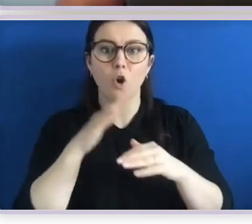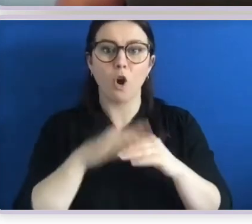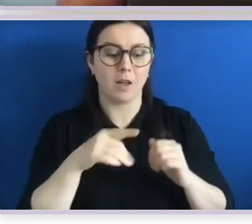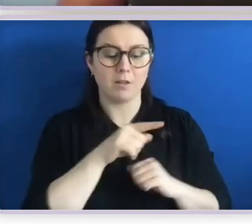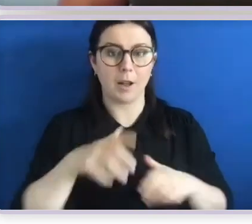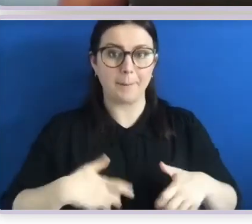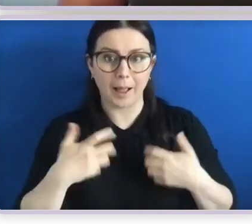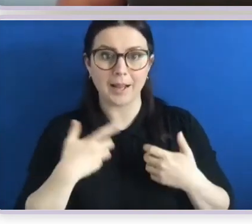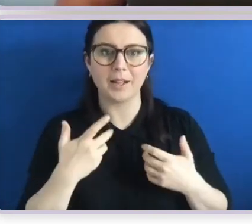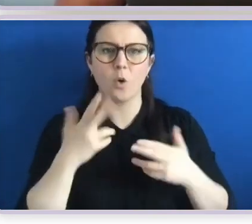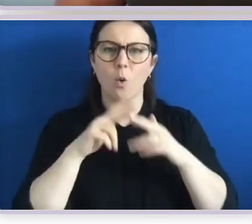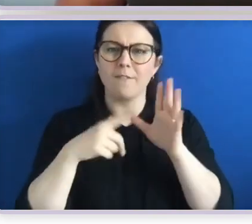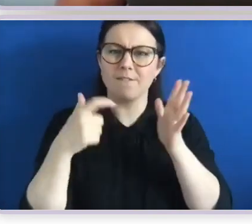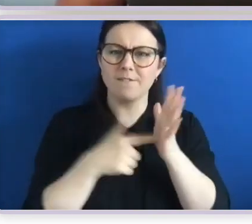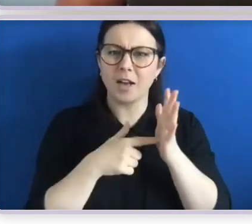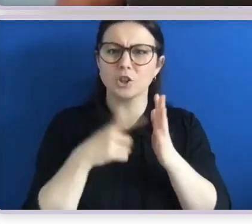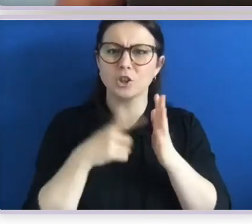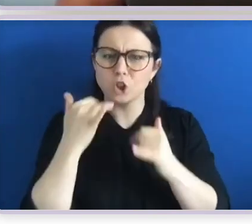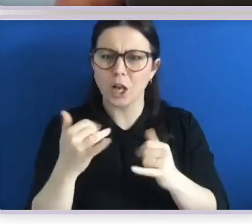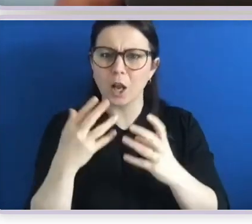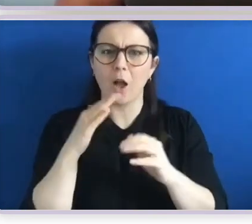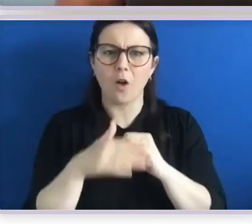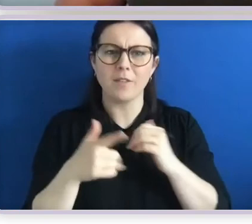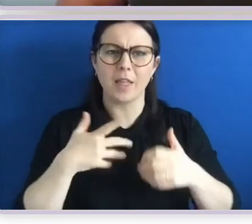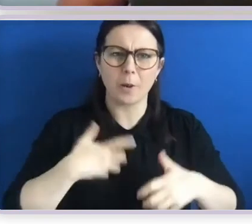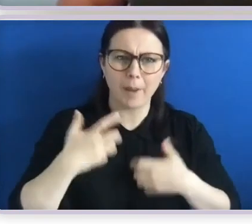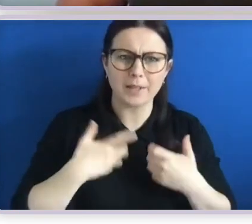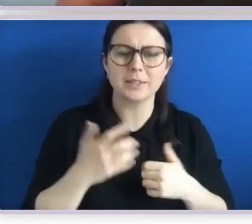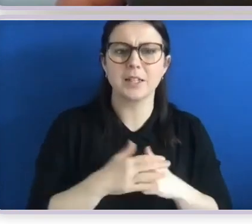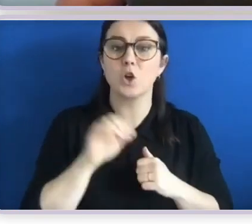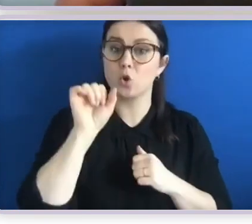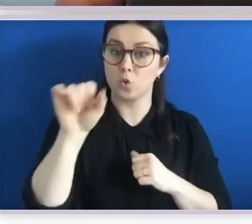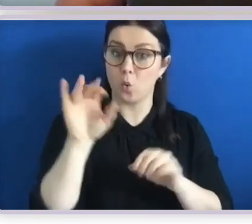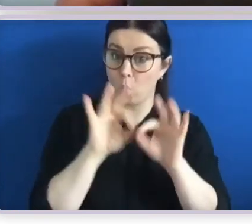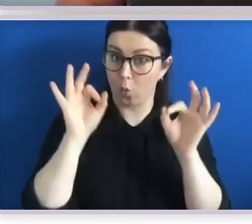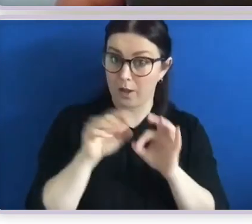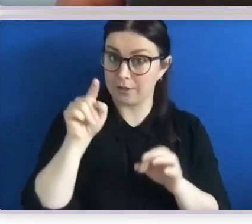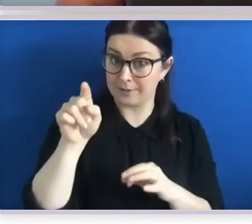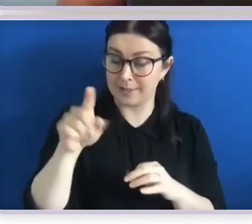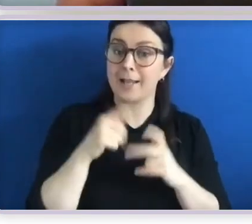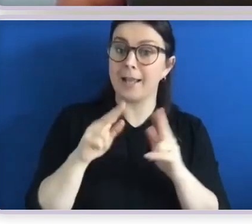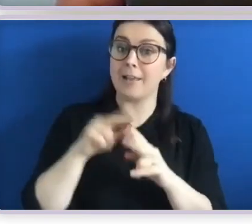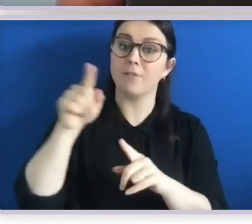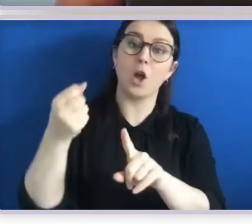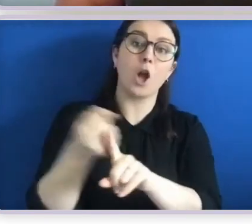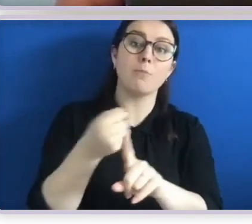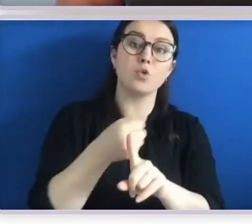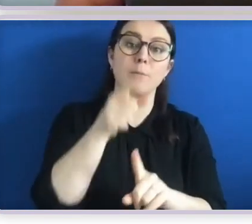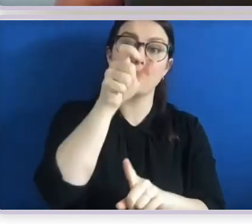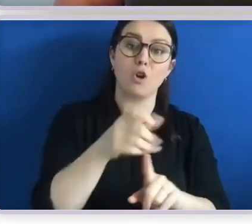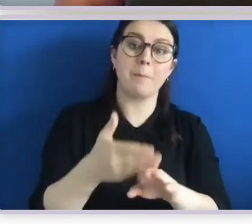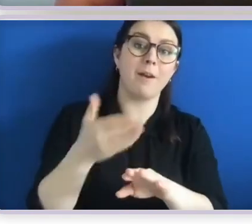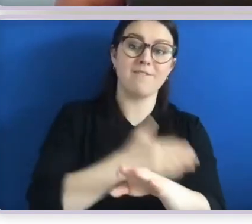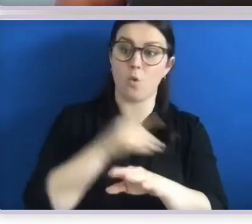investigating with complainant. Your organisation, if someone abused a person before your organisation was set